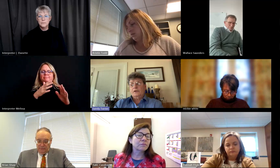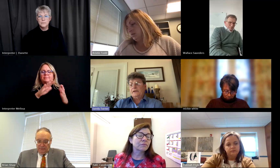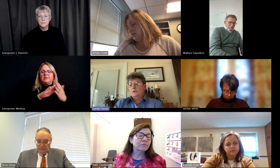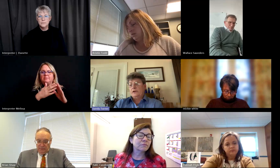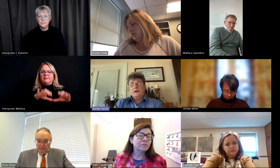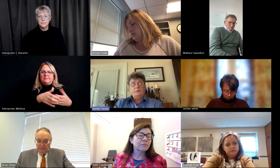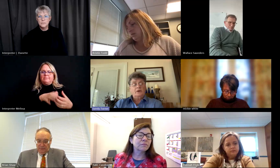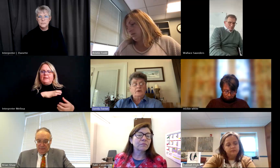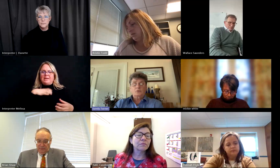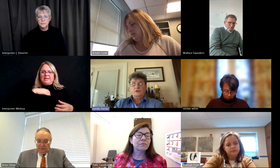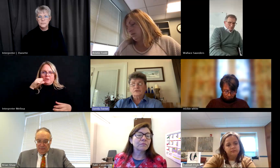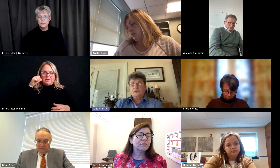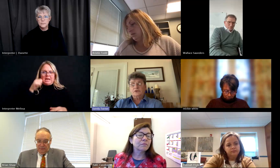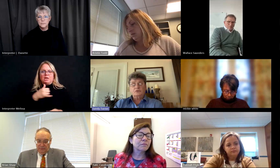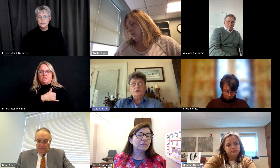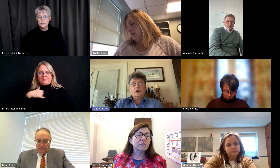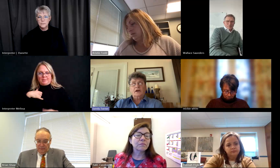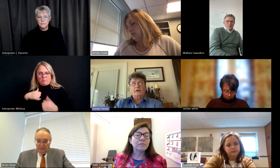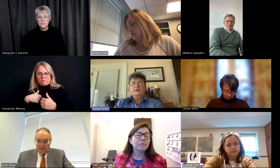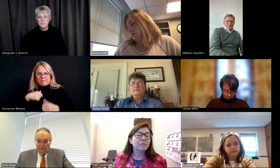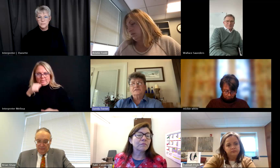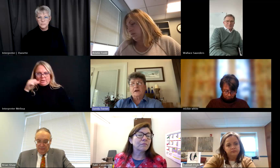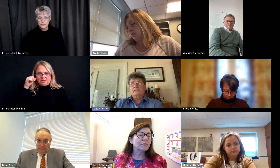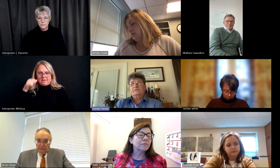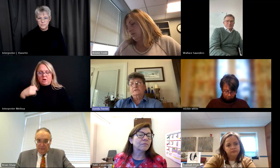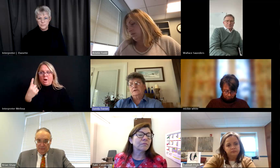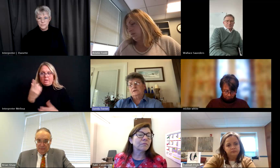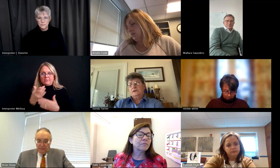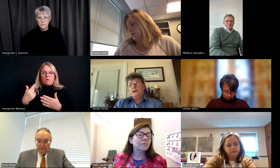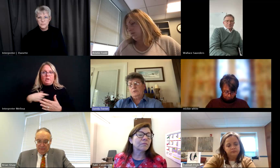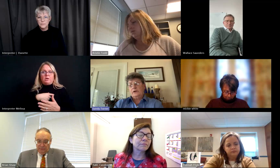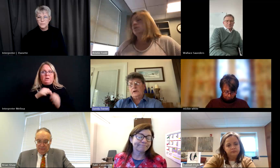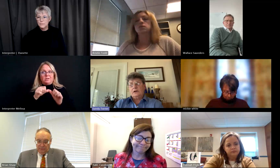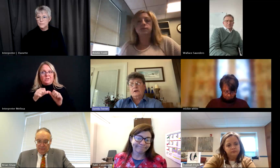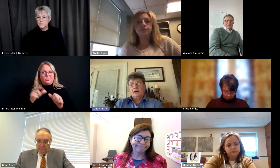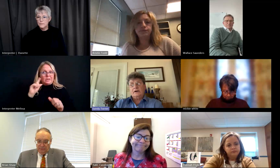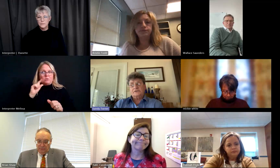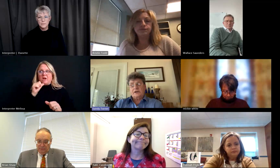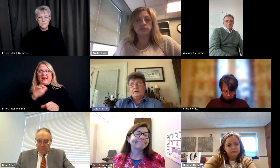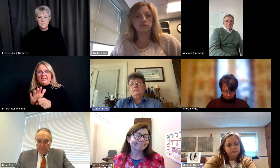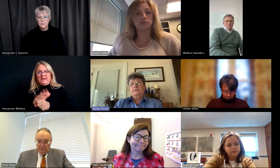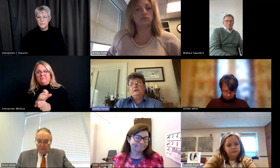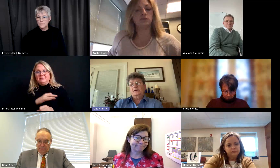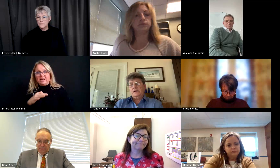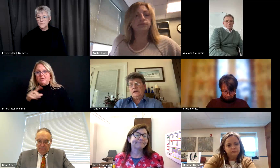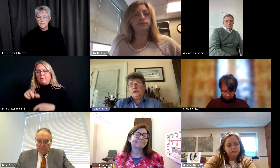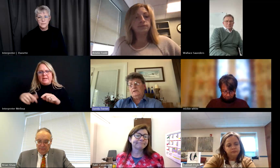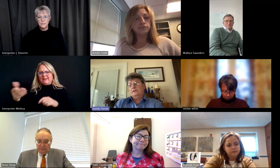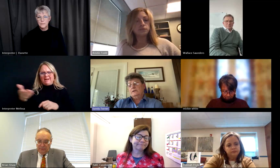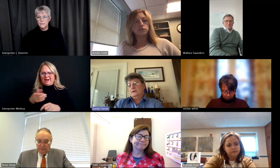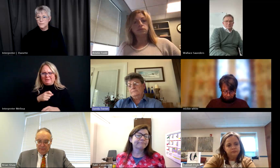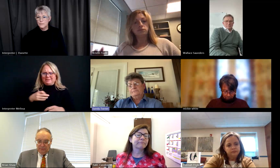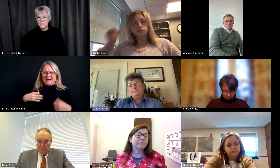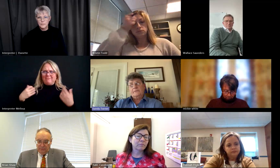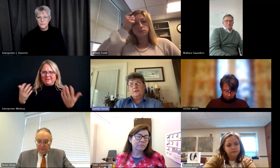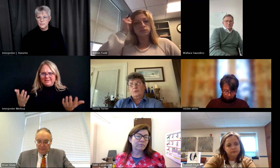the one thing we kept hearing was we do not have enough staff and we cannot hire staff.